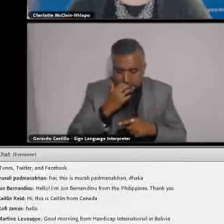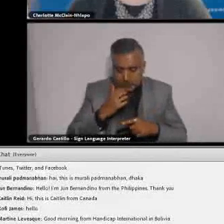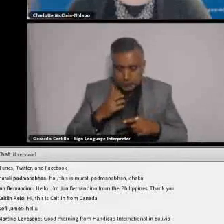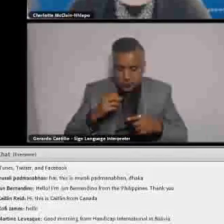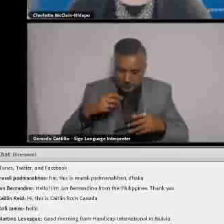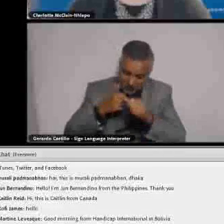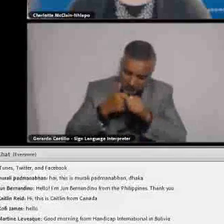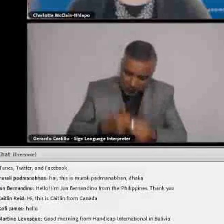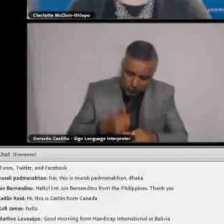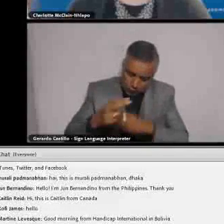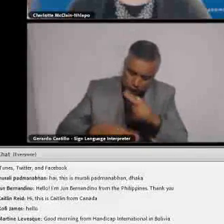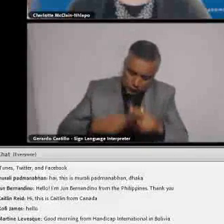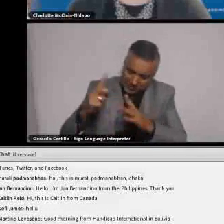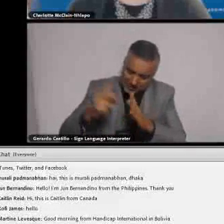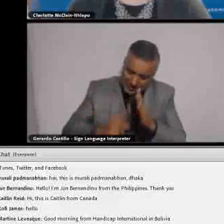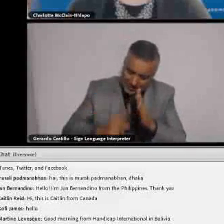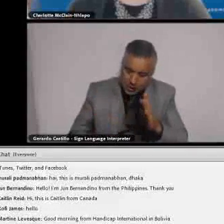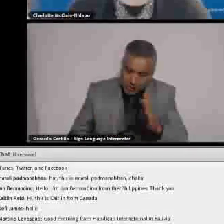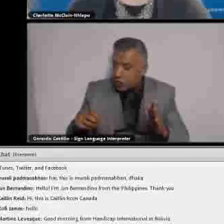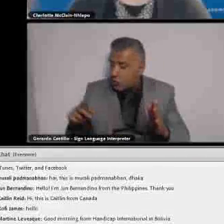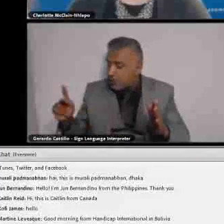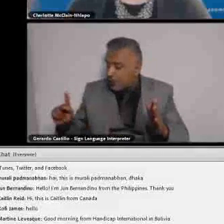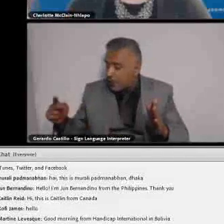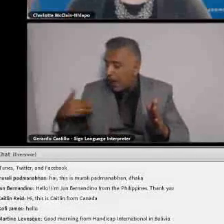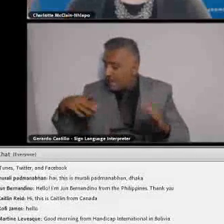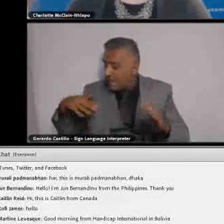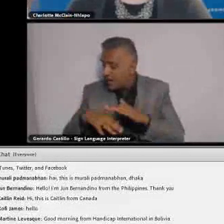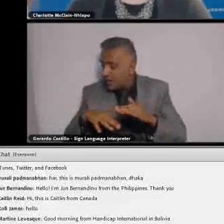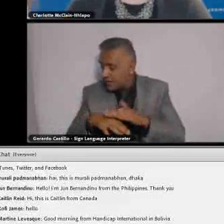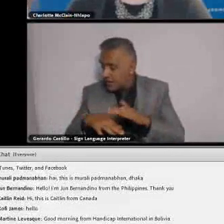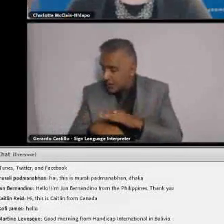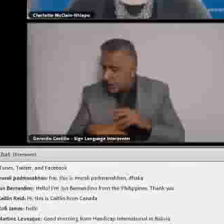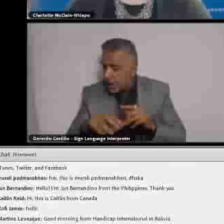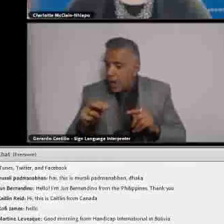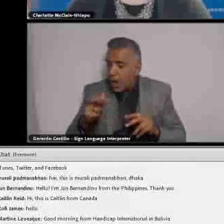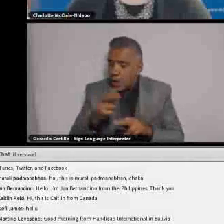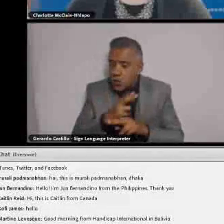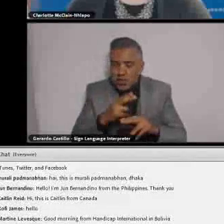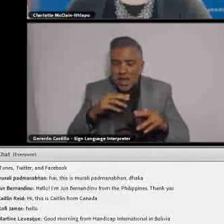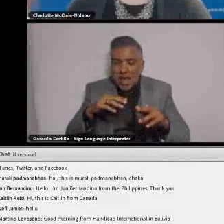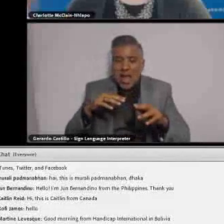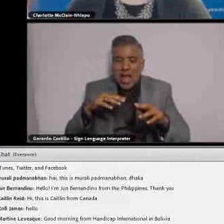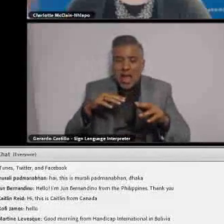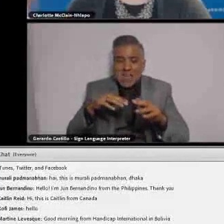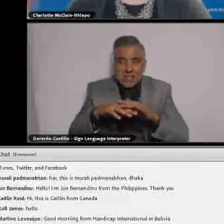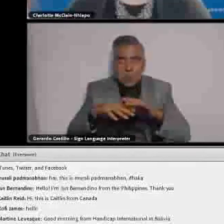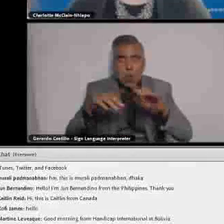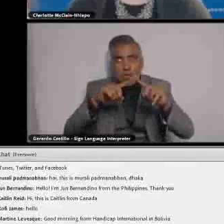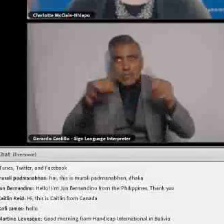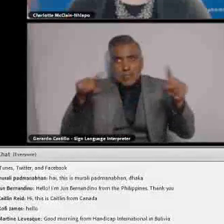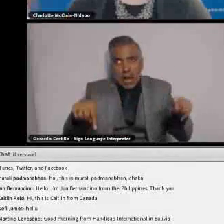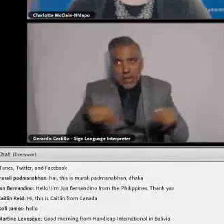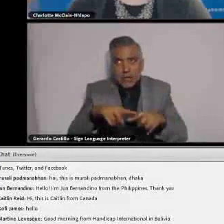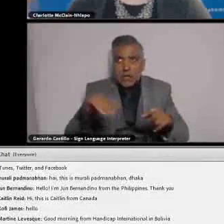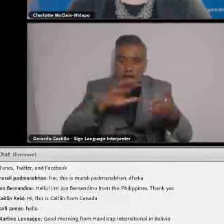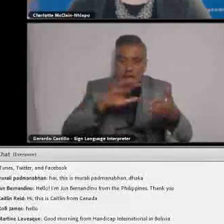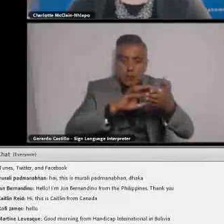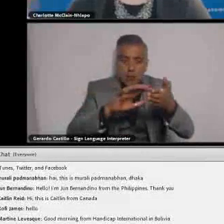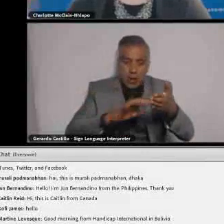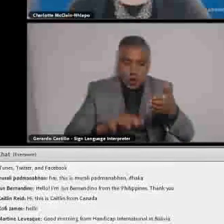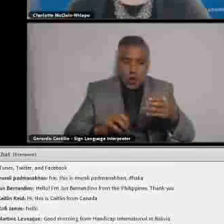so that people have accessibility, and using accessible signage such as braille or large print for people